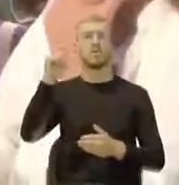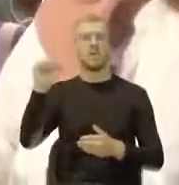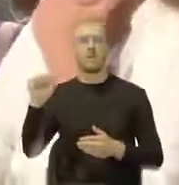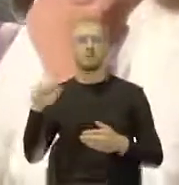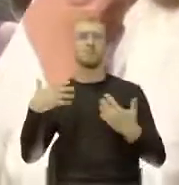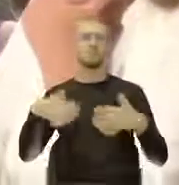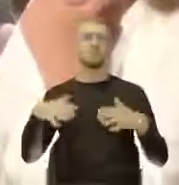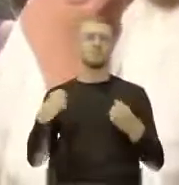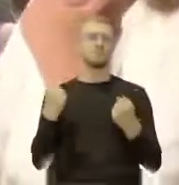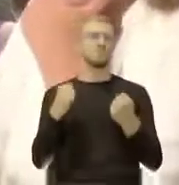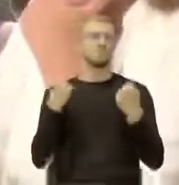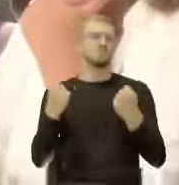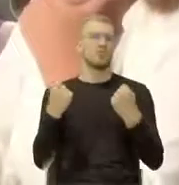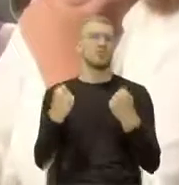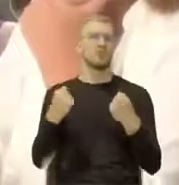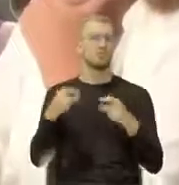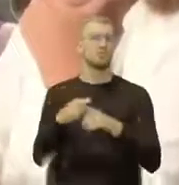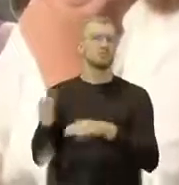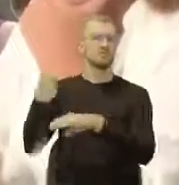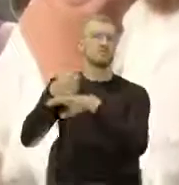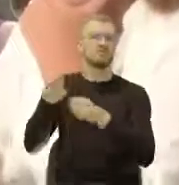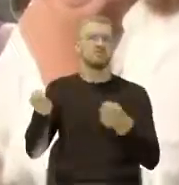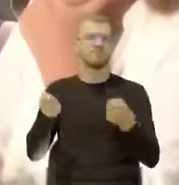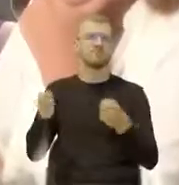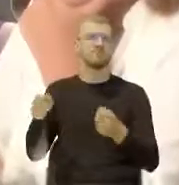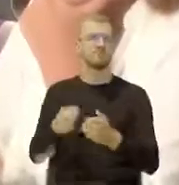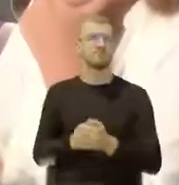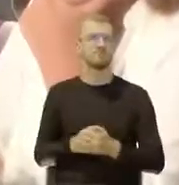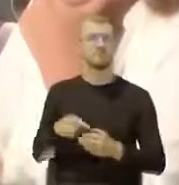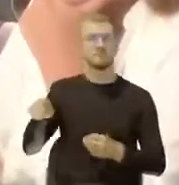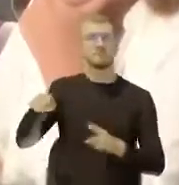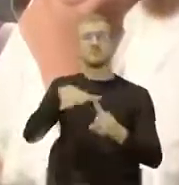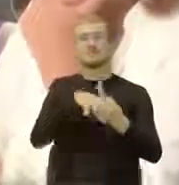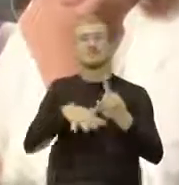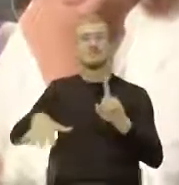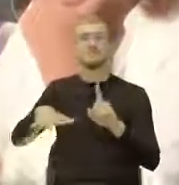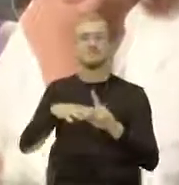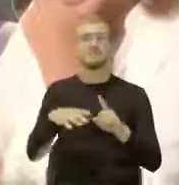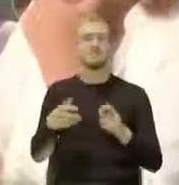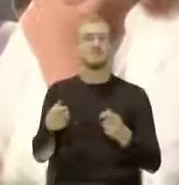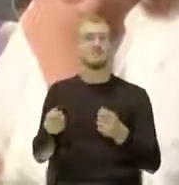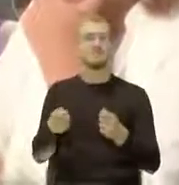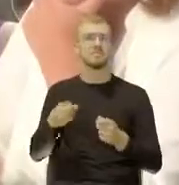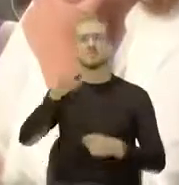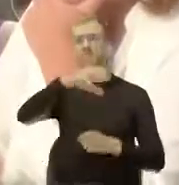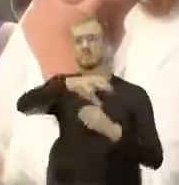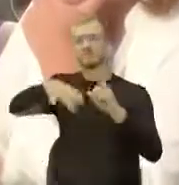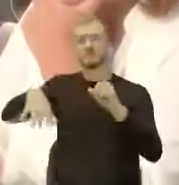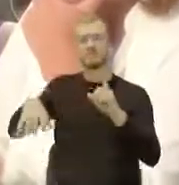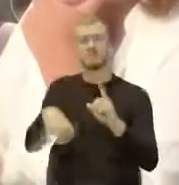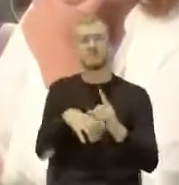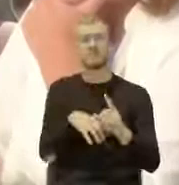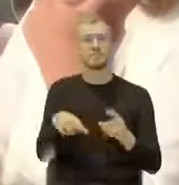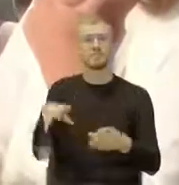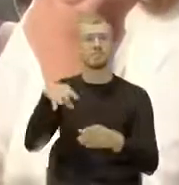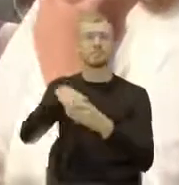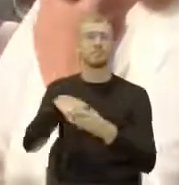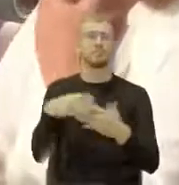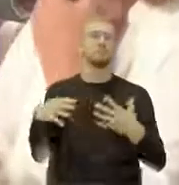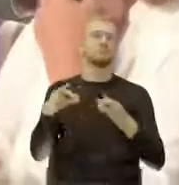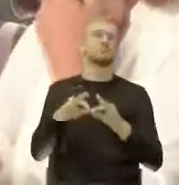strong local governments. We are in charge of some of the most important social services, such as